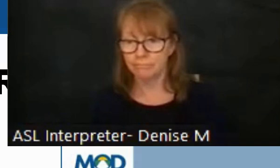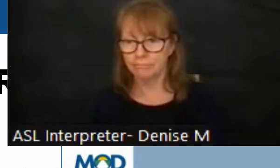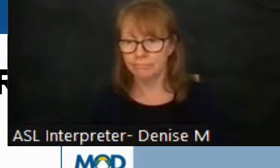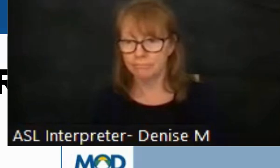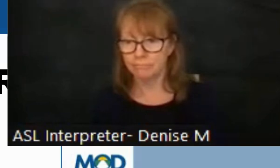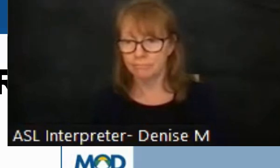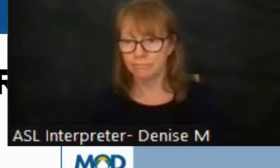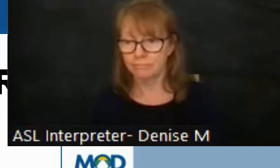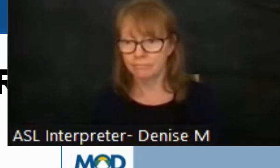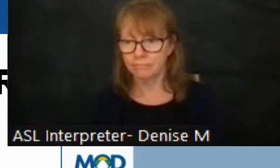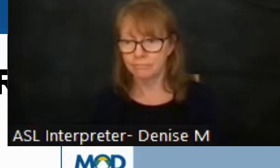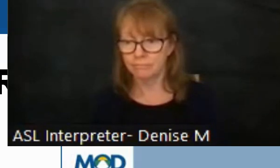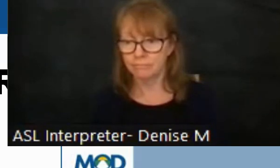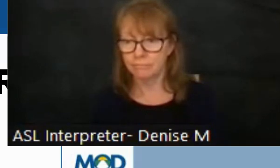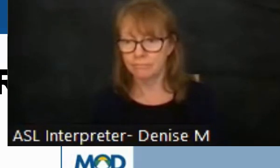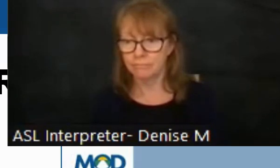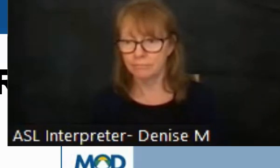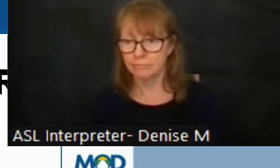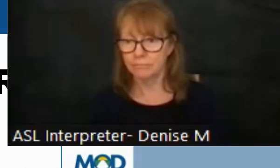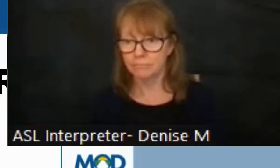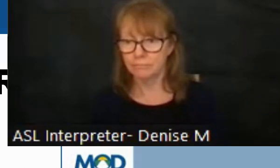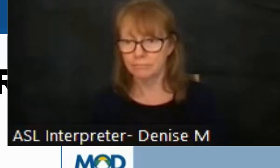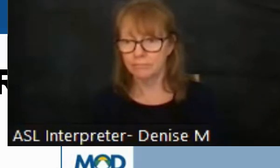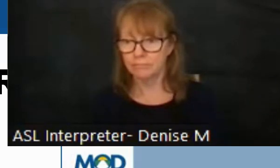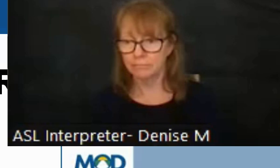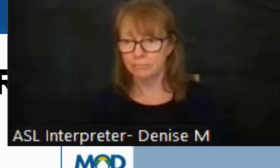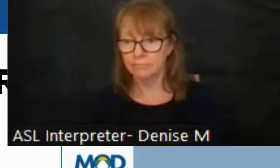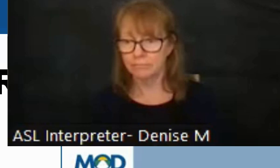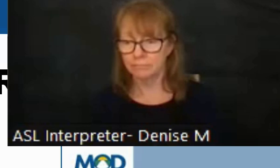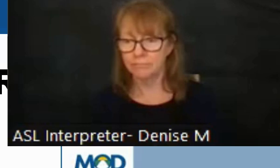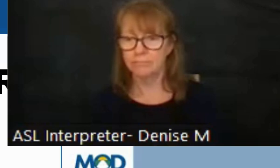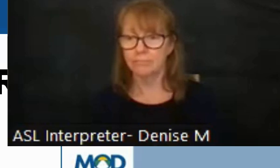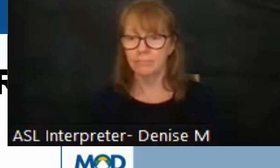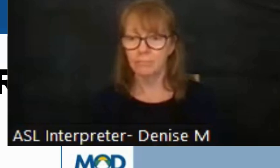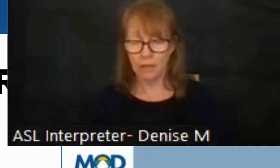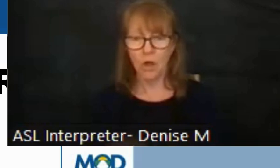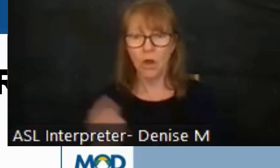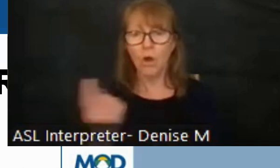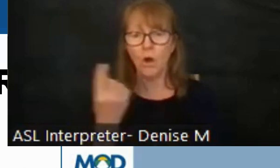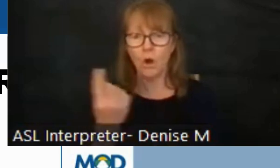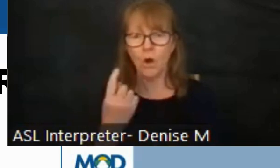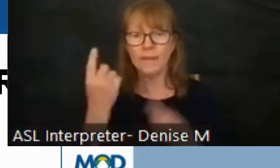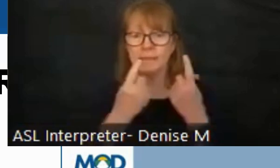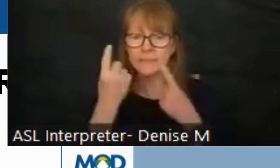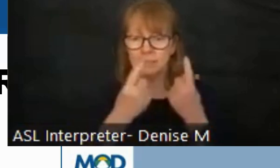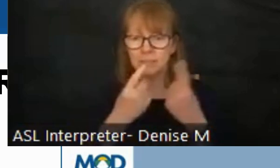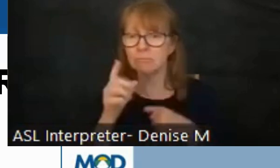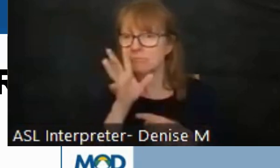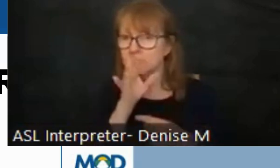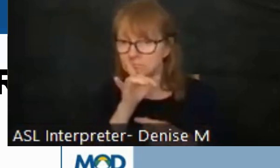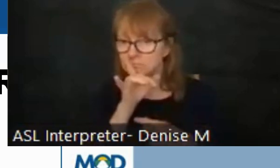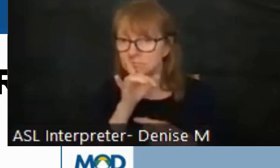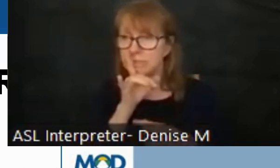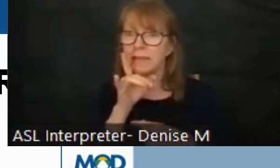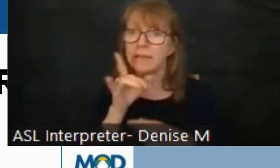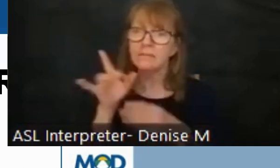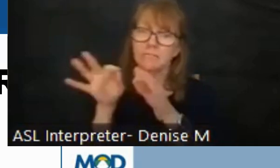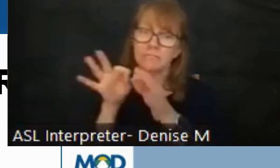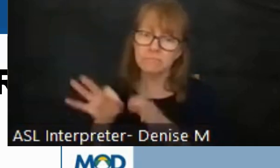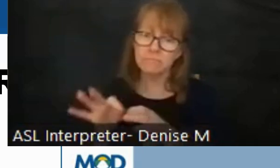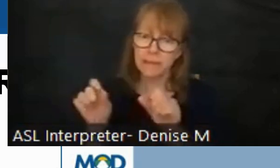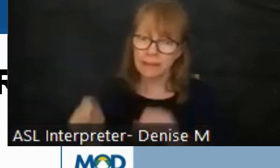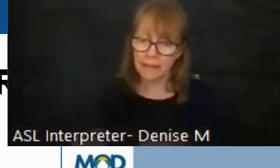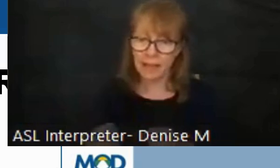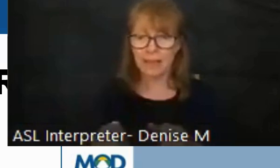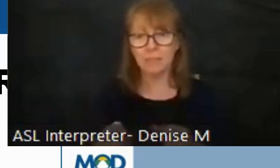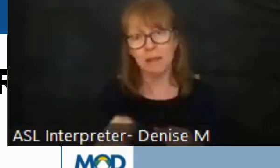the request verbally, that should be considered a request. We're always going to recommend that the request be done in writing if you can do that. And we're